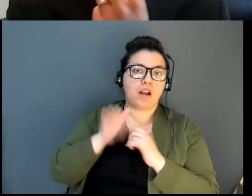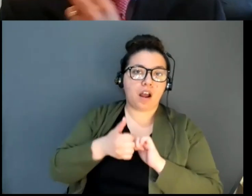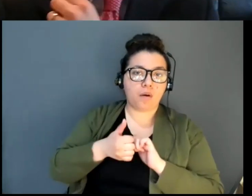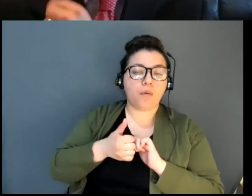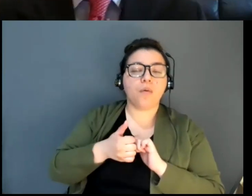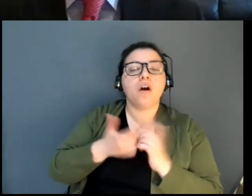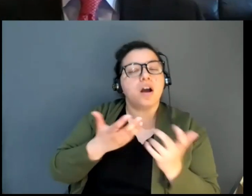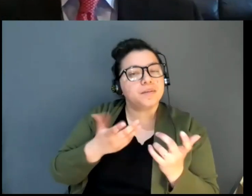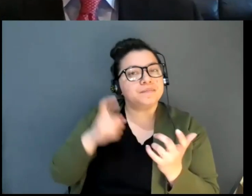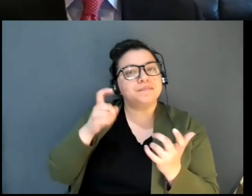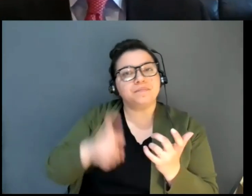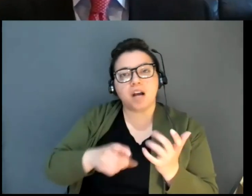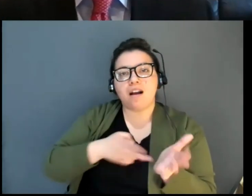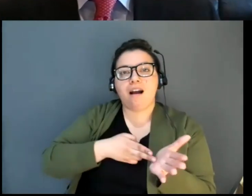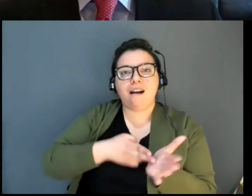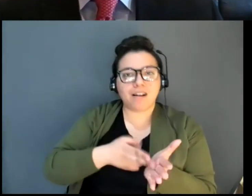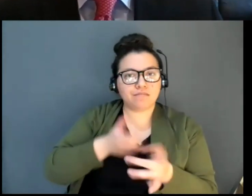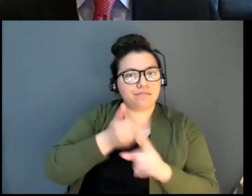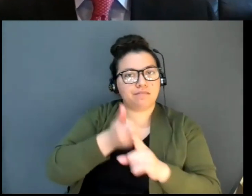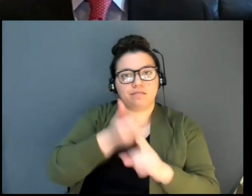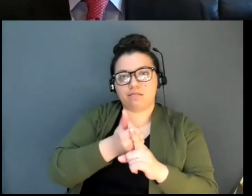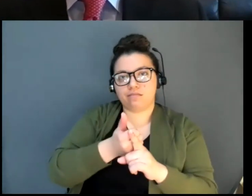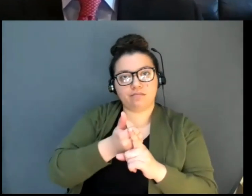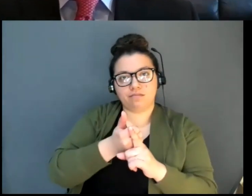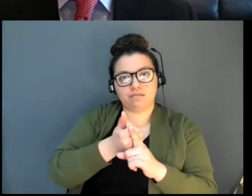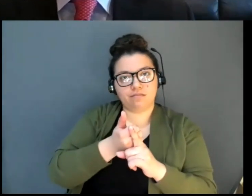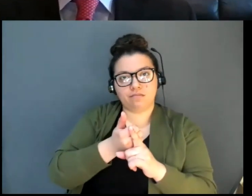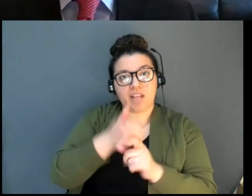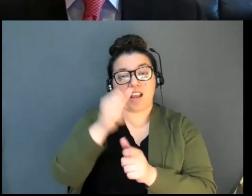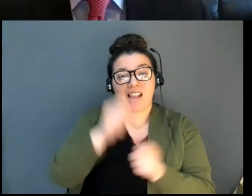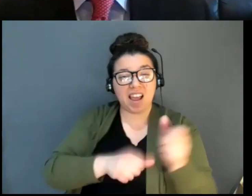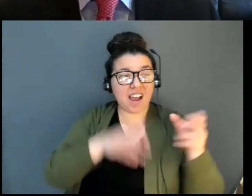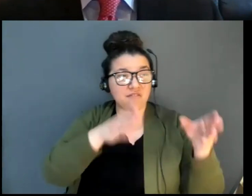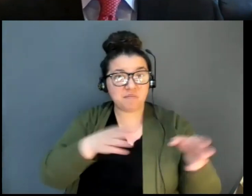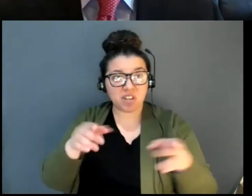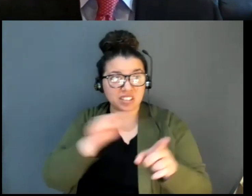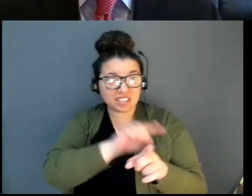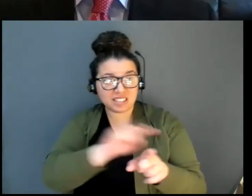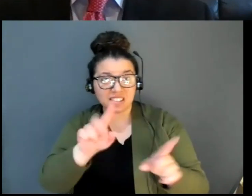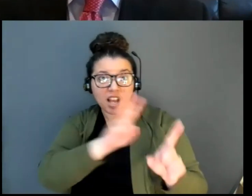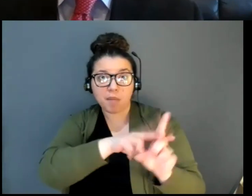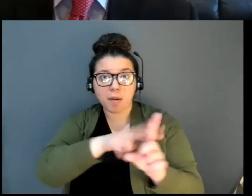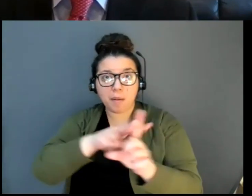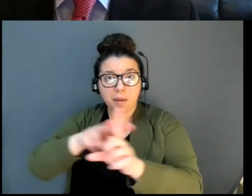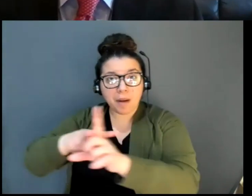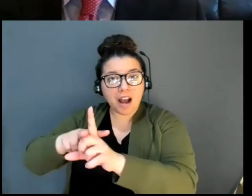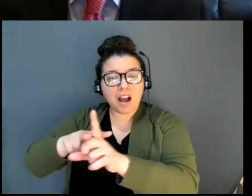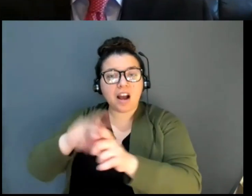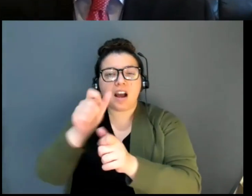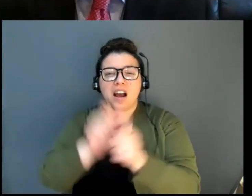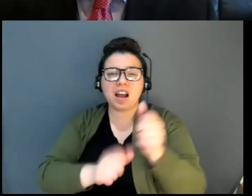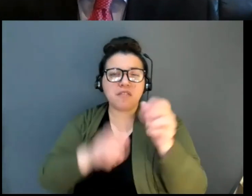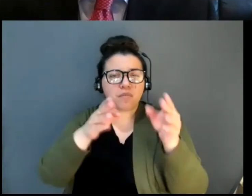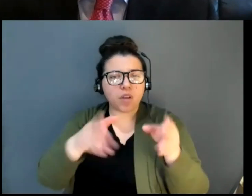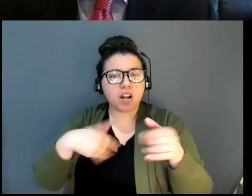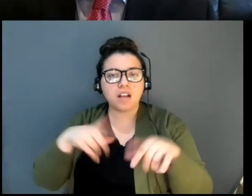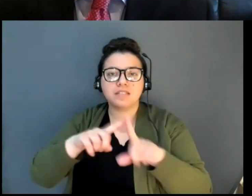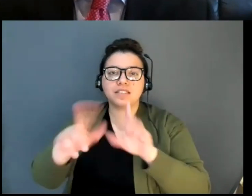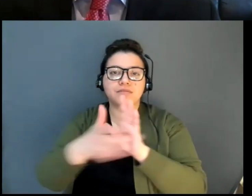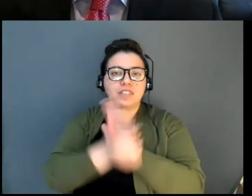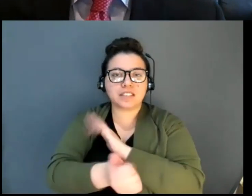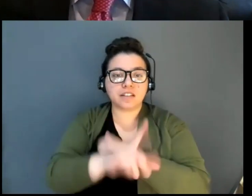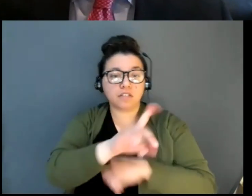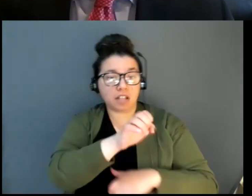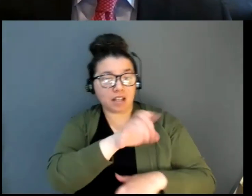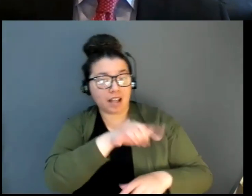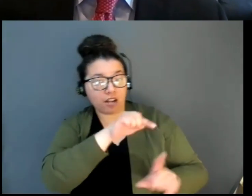yourself. Every single person that applies to law school comes to law school with a different set of skills. Leonard came with